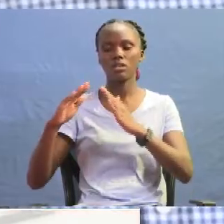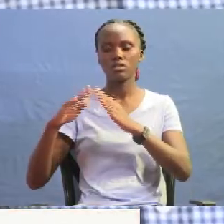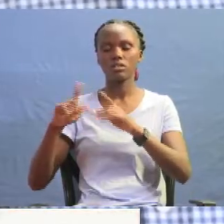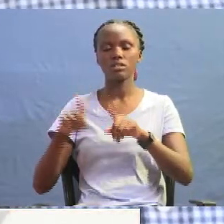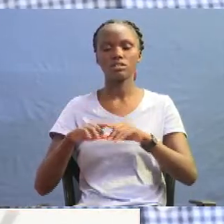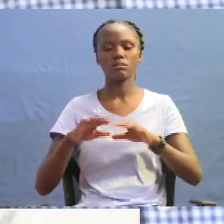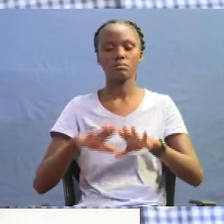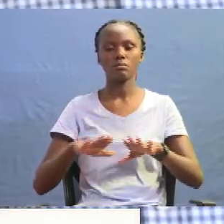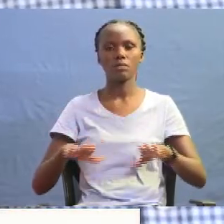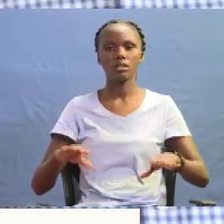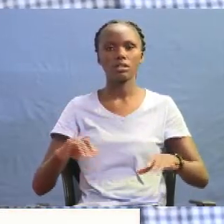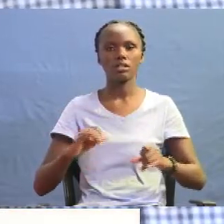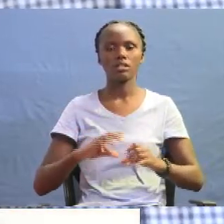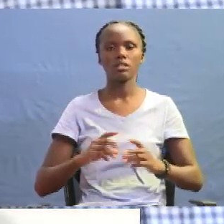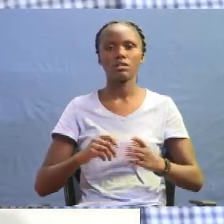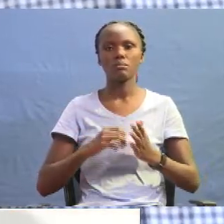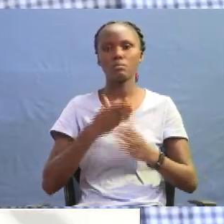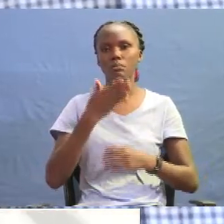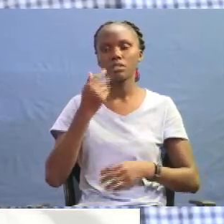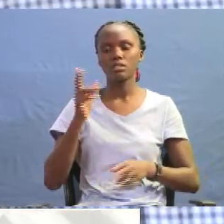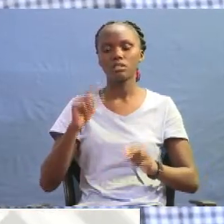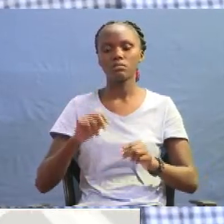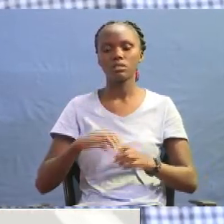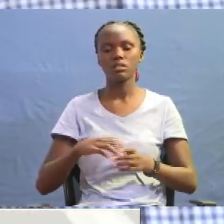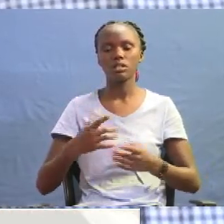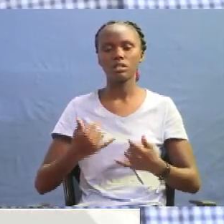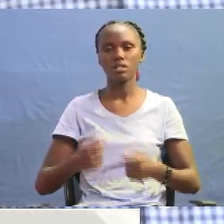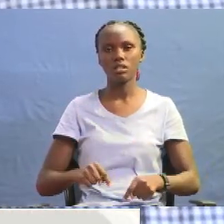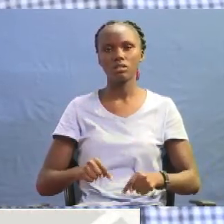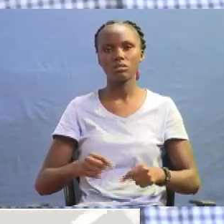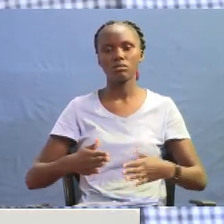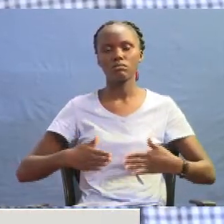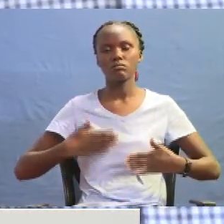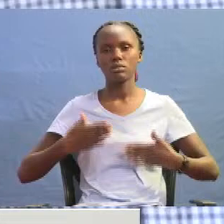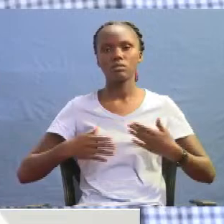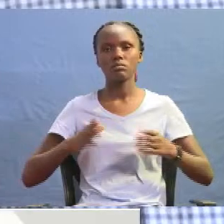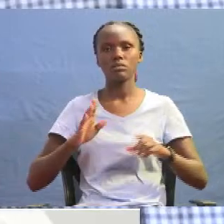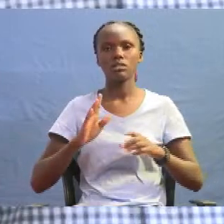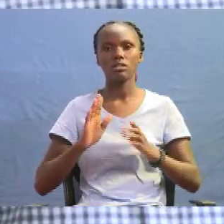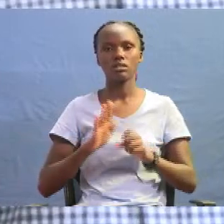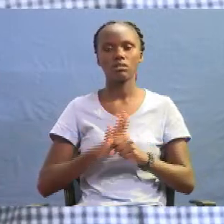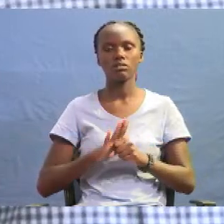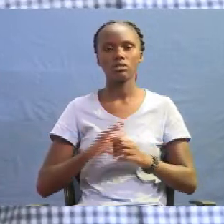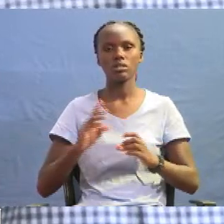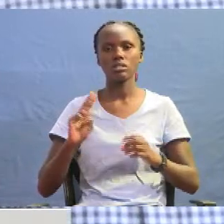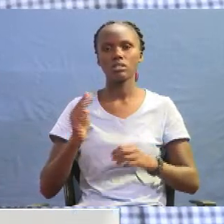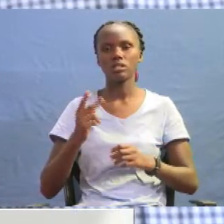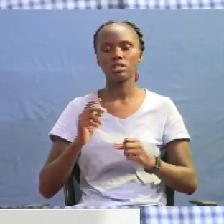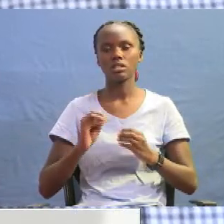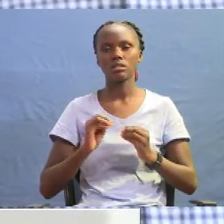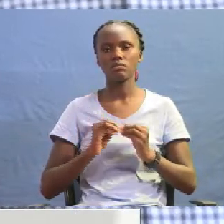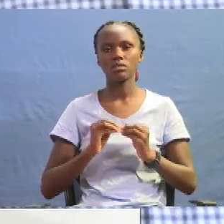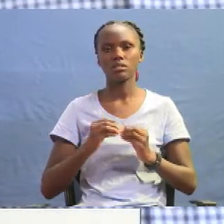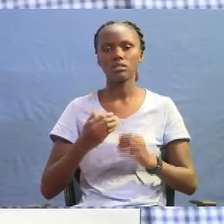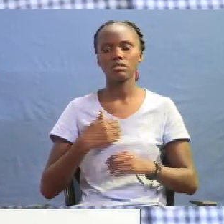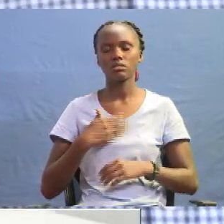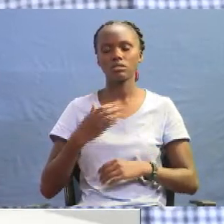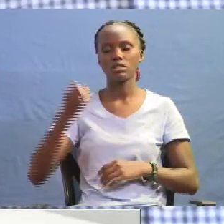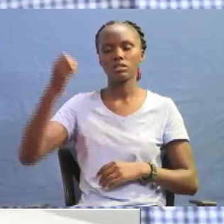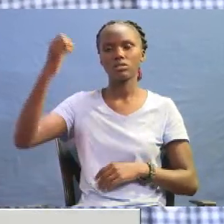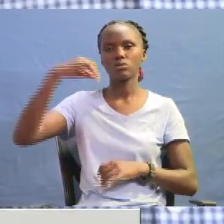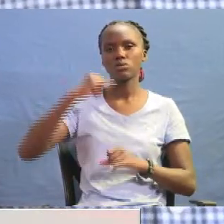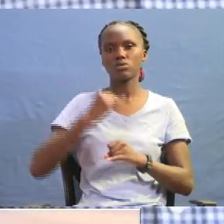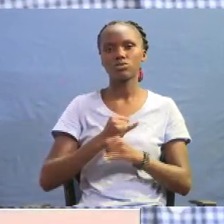Market. Mwanzo leo tunafuraha sana. Hii ni mkutano ya mara ya pili tukutana na wanajuakali